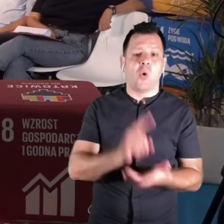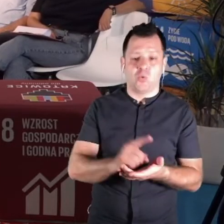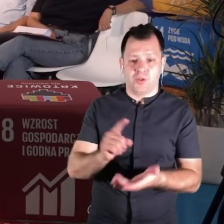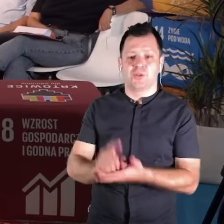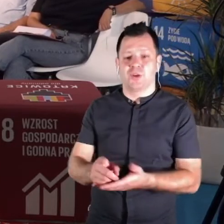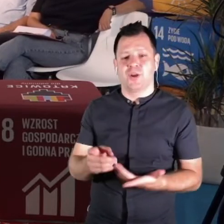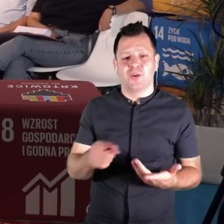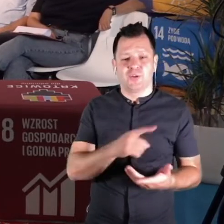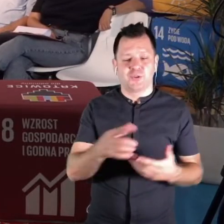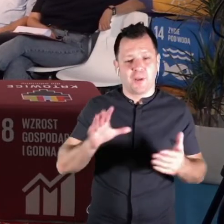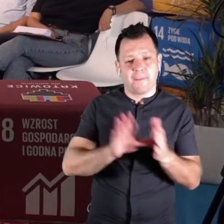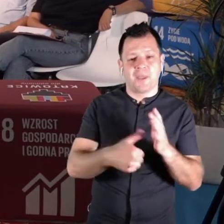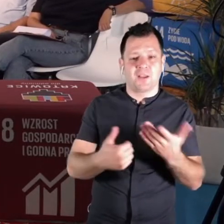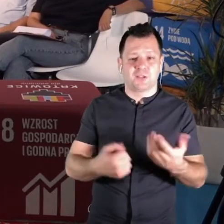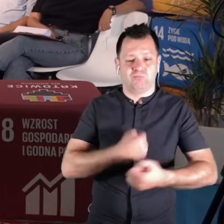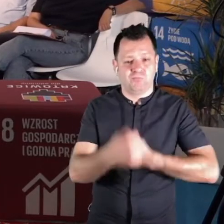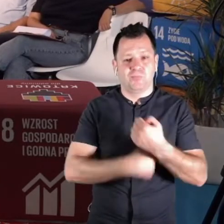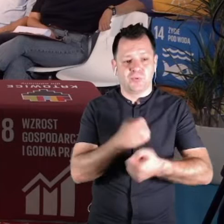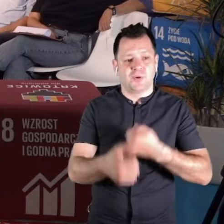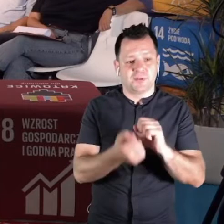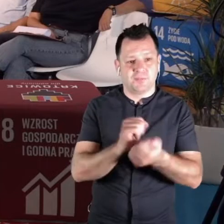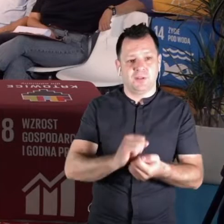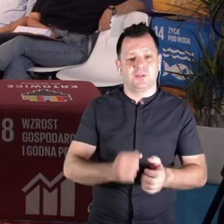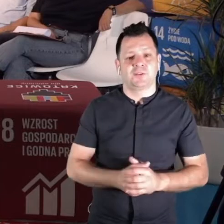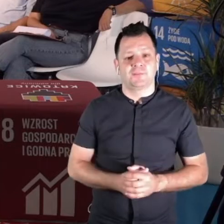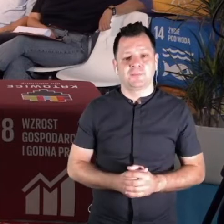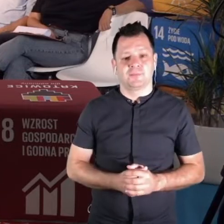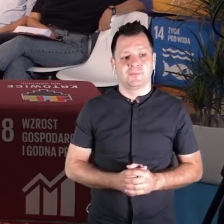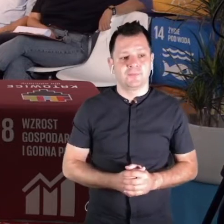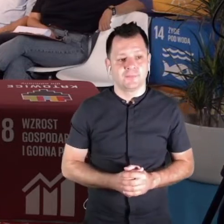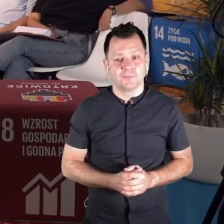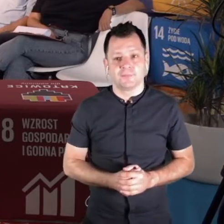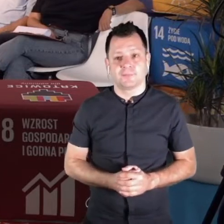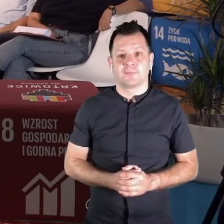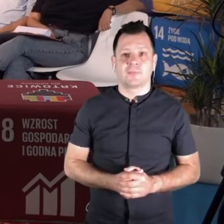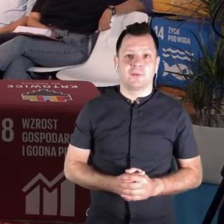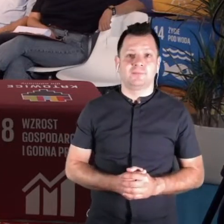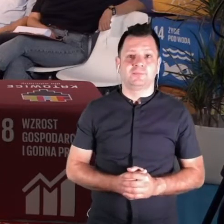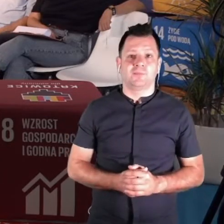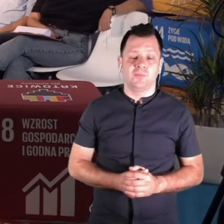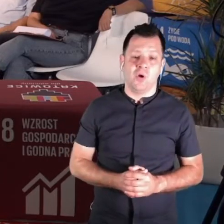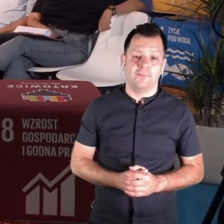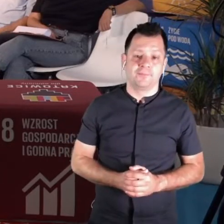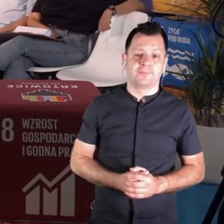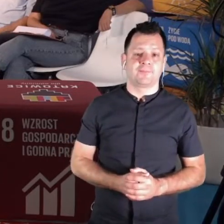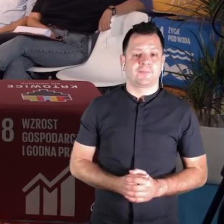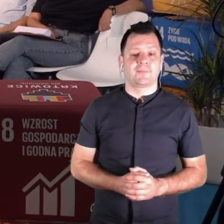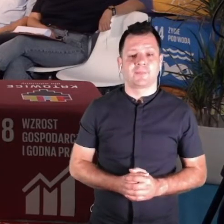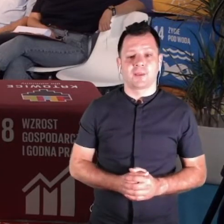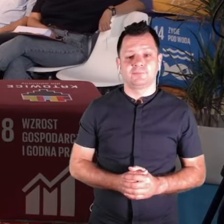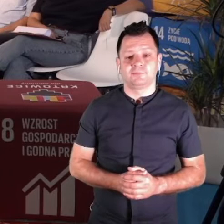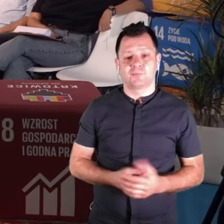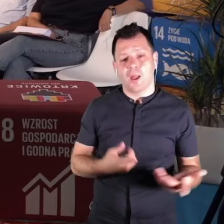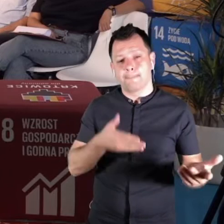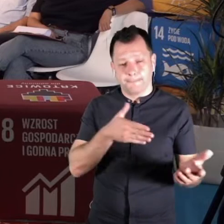city. We started from the beginning. I think it's a good point to start. So we started about how